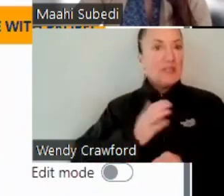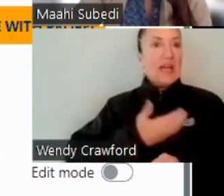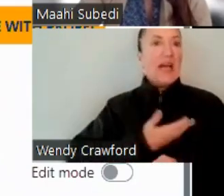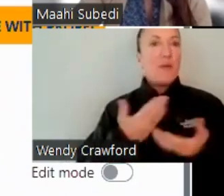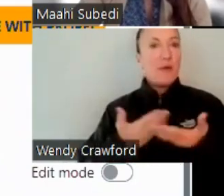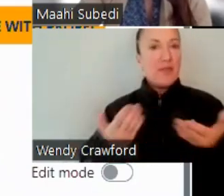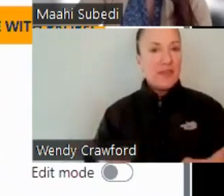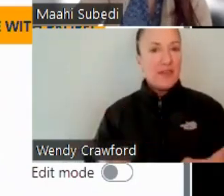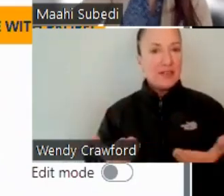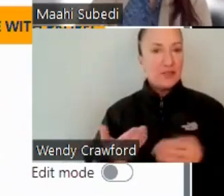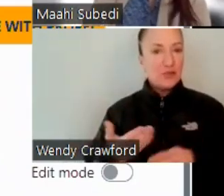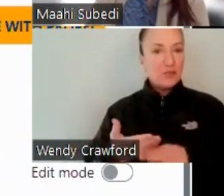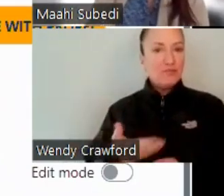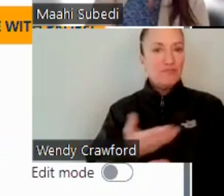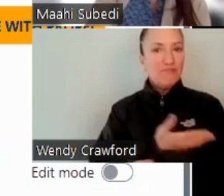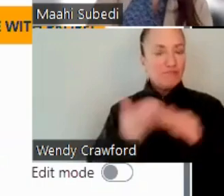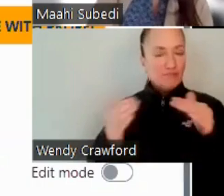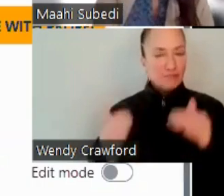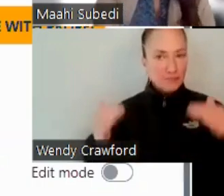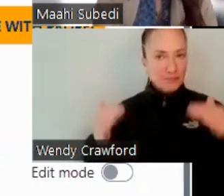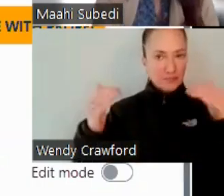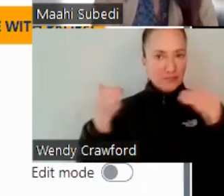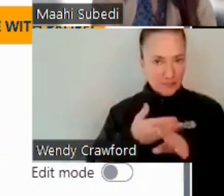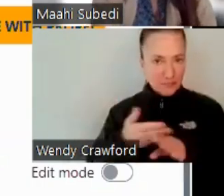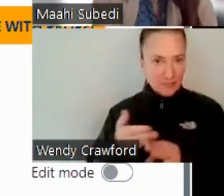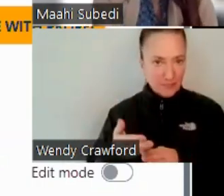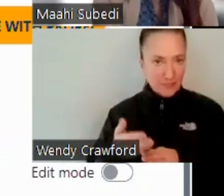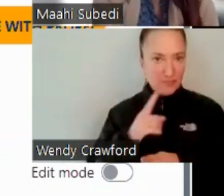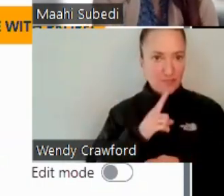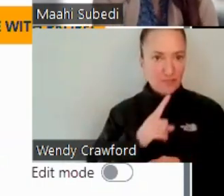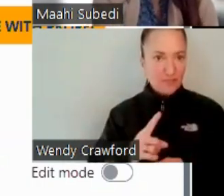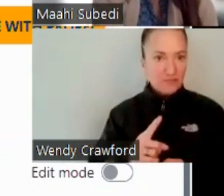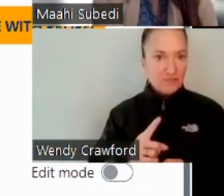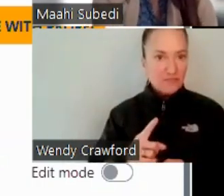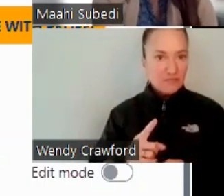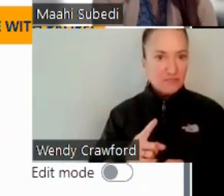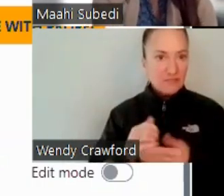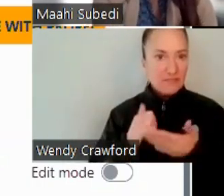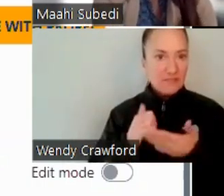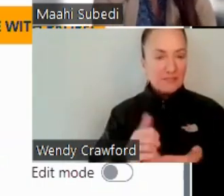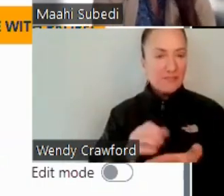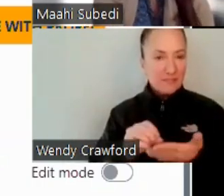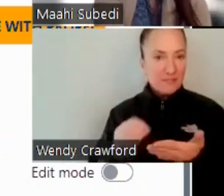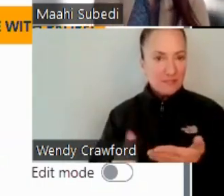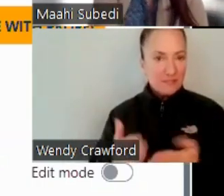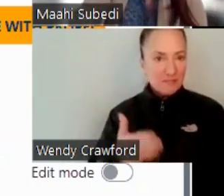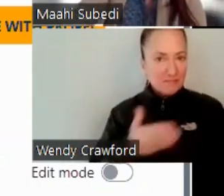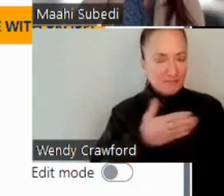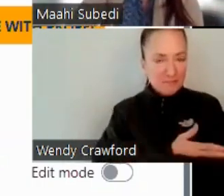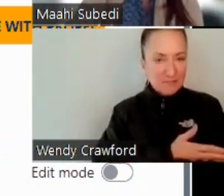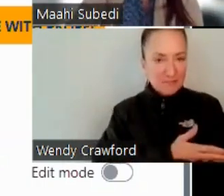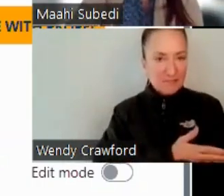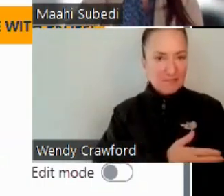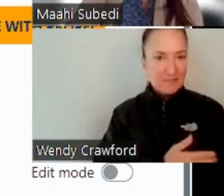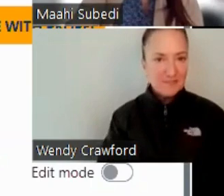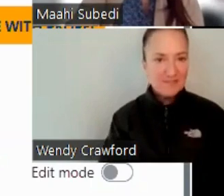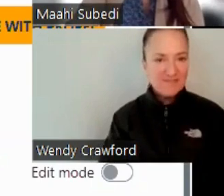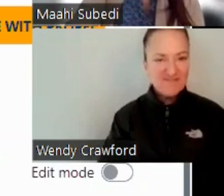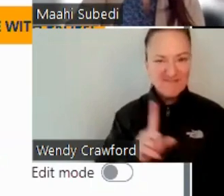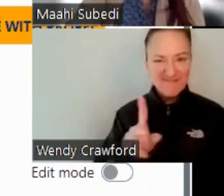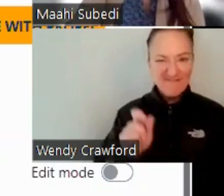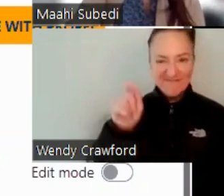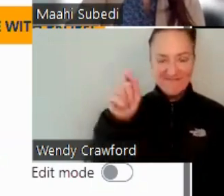our material is helping students move their careers forward. So I had to do a little drop there